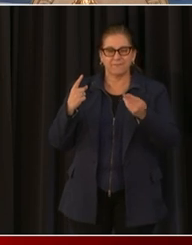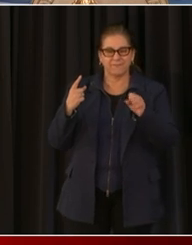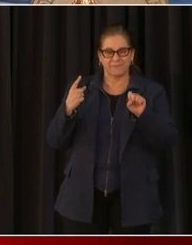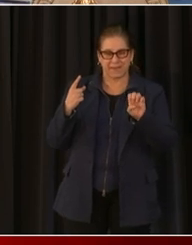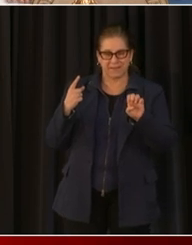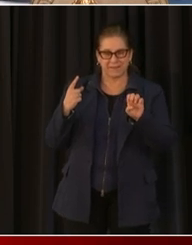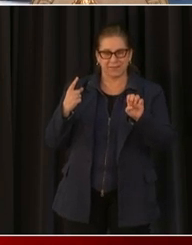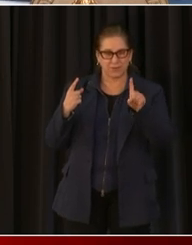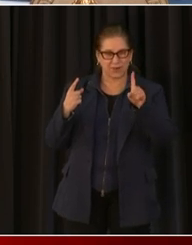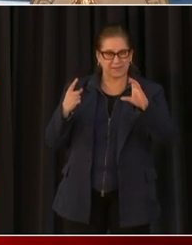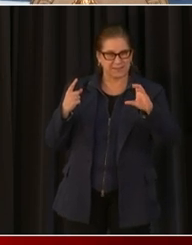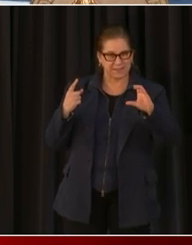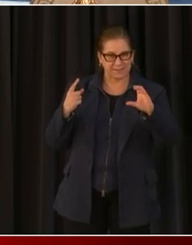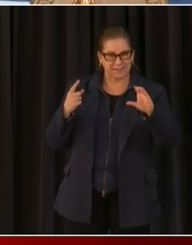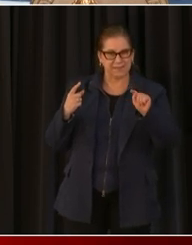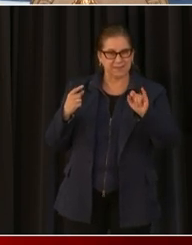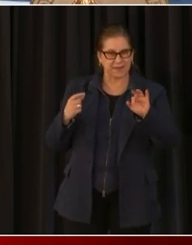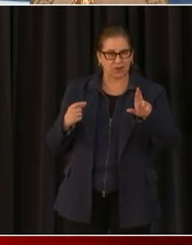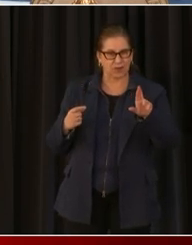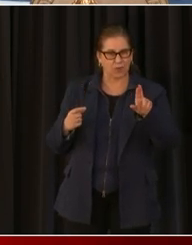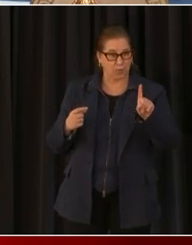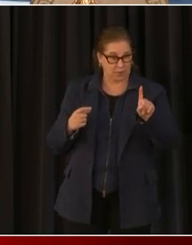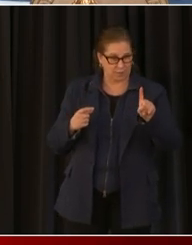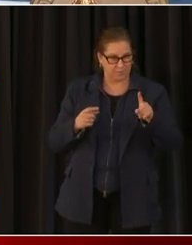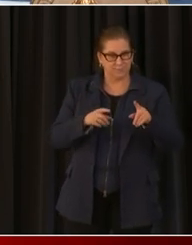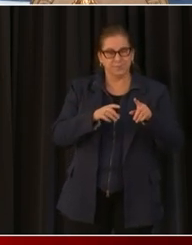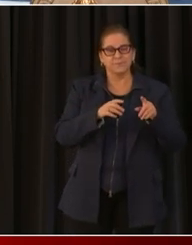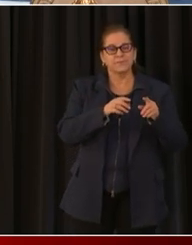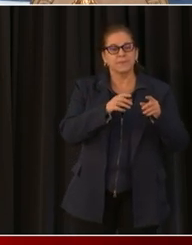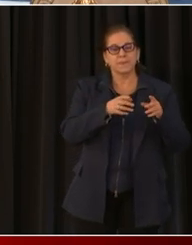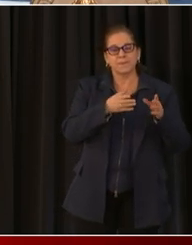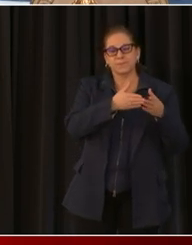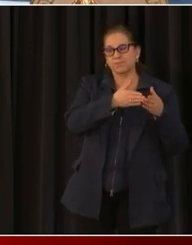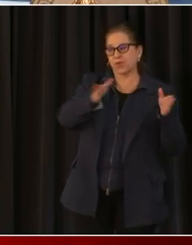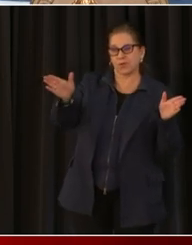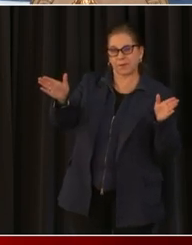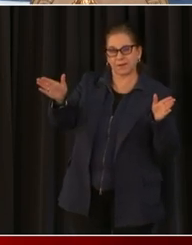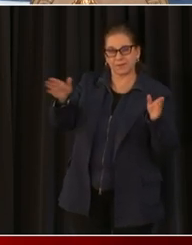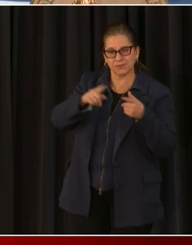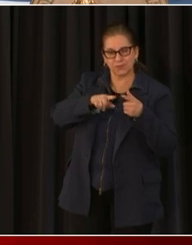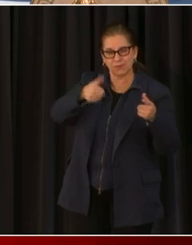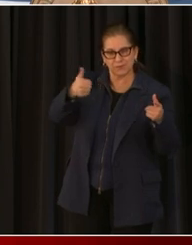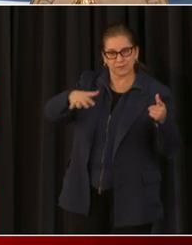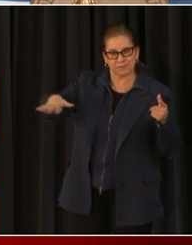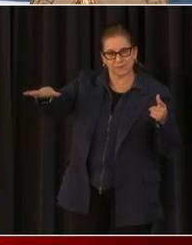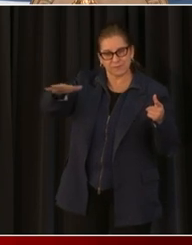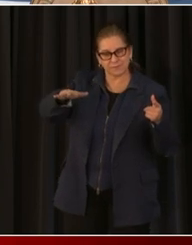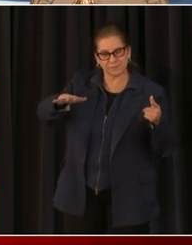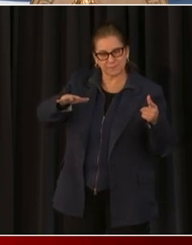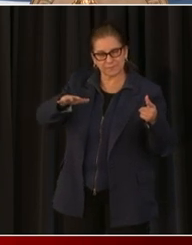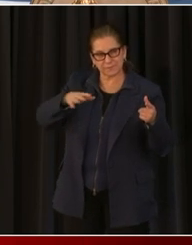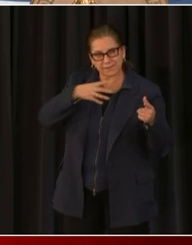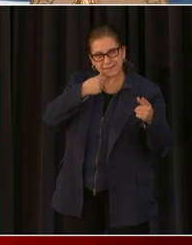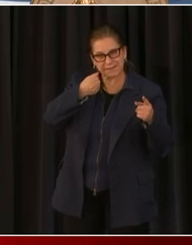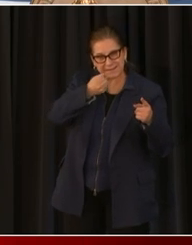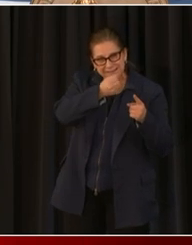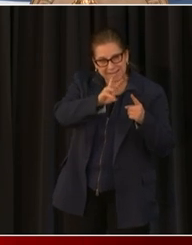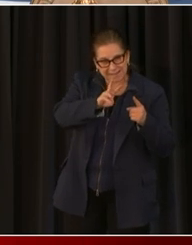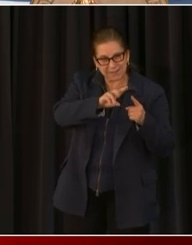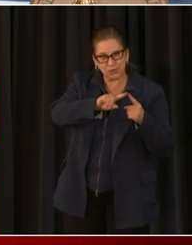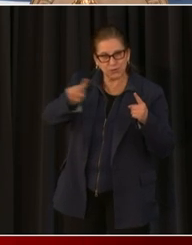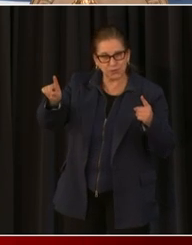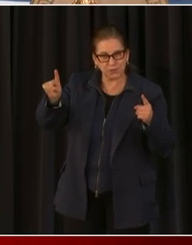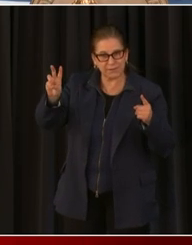medical conditions for the qualifying medical conditions for people who are the ages 16